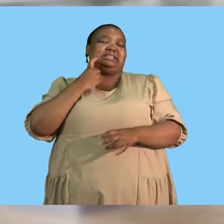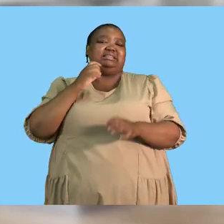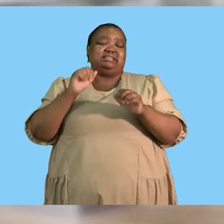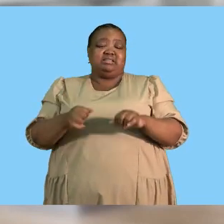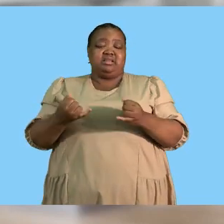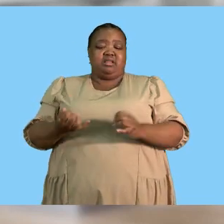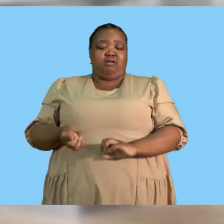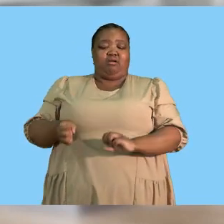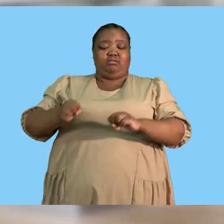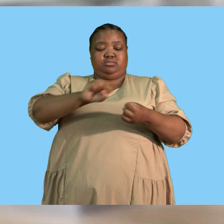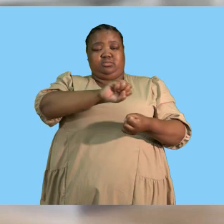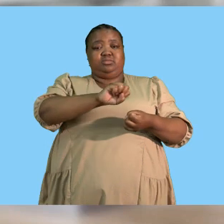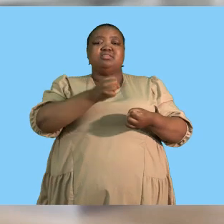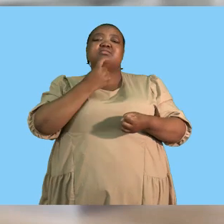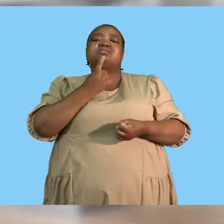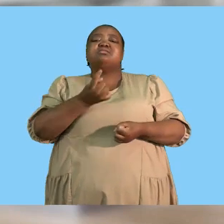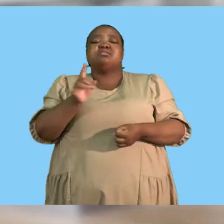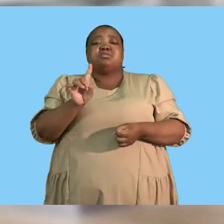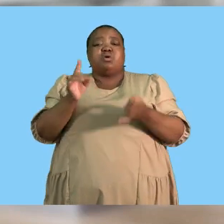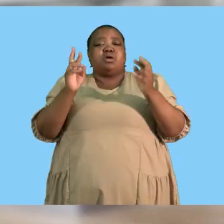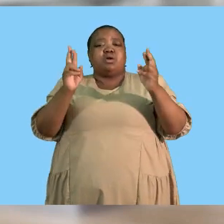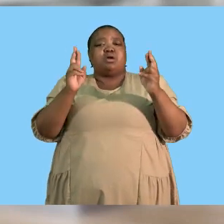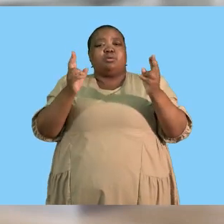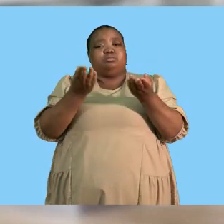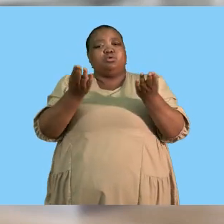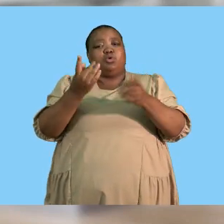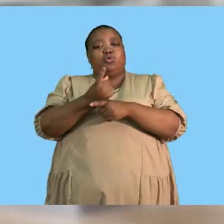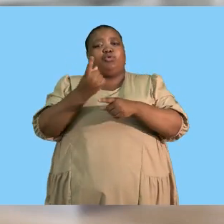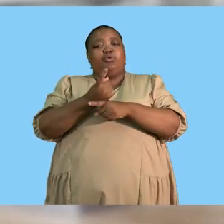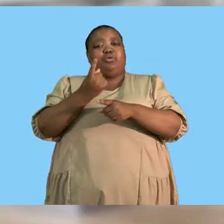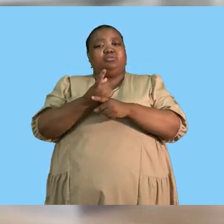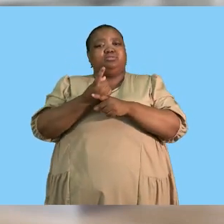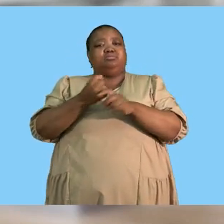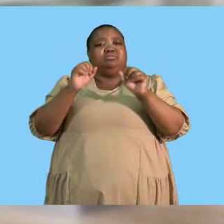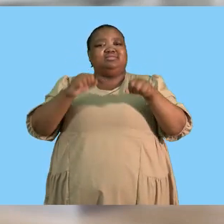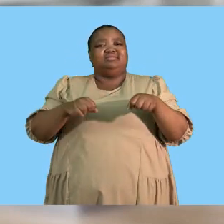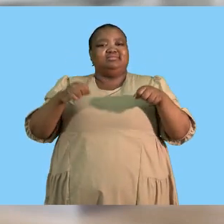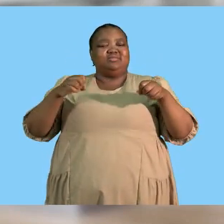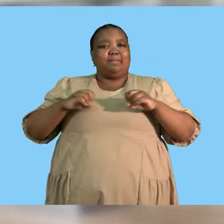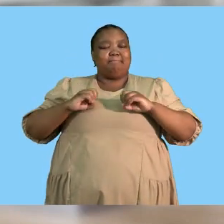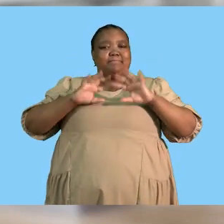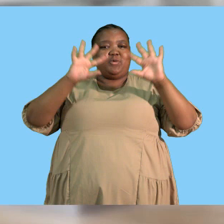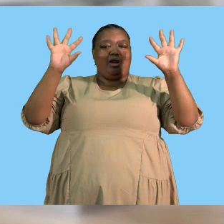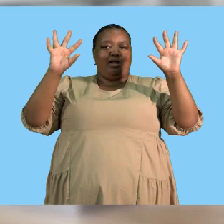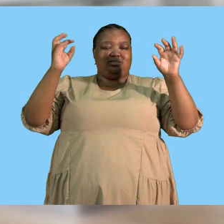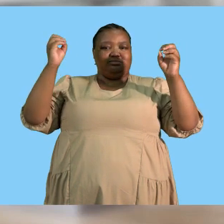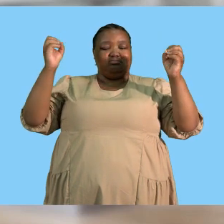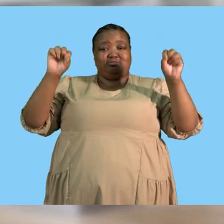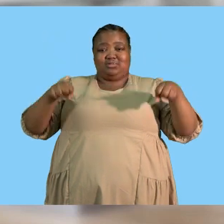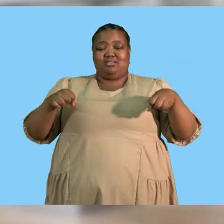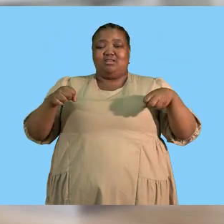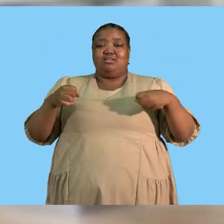conclude this lesson by saying, I hope that you always remember to stay shining bright wherever you